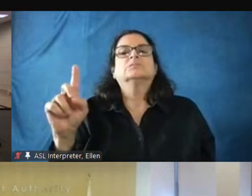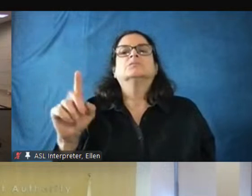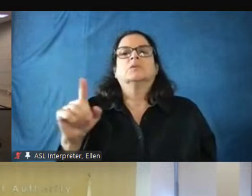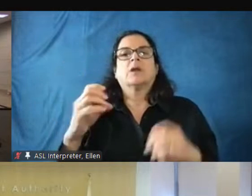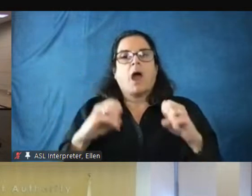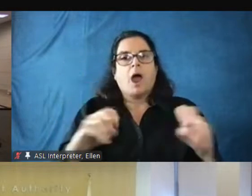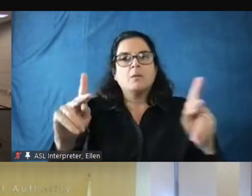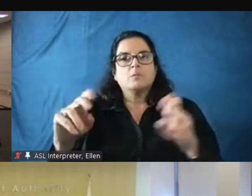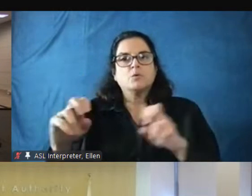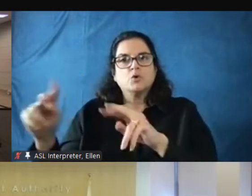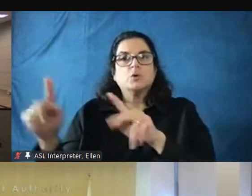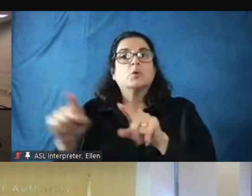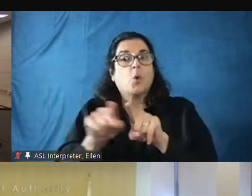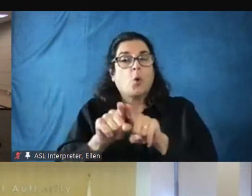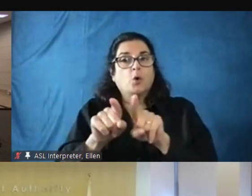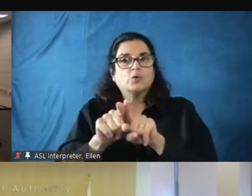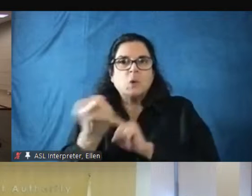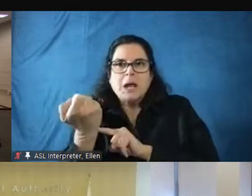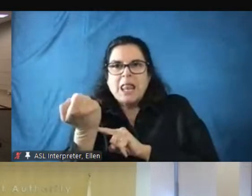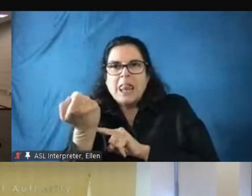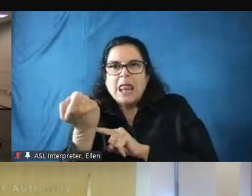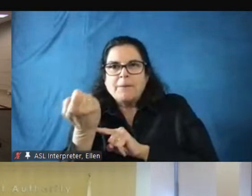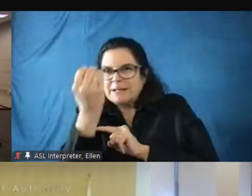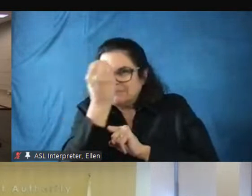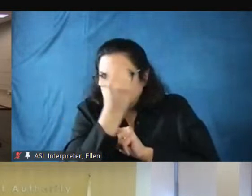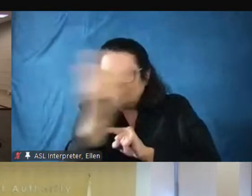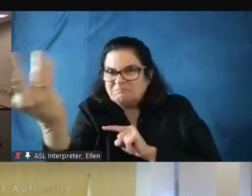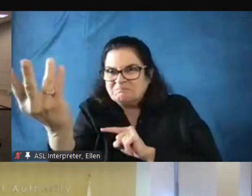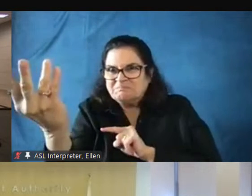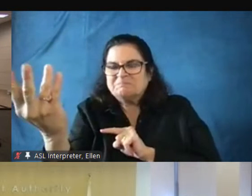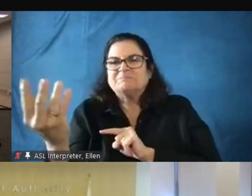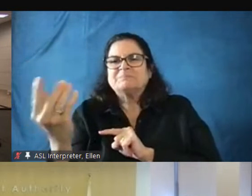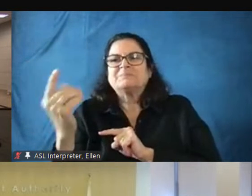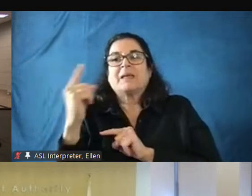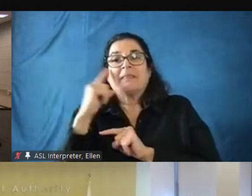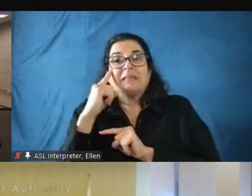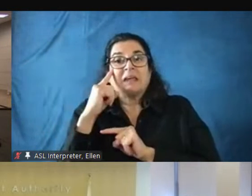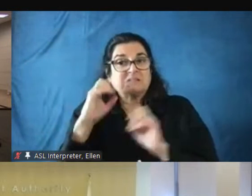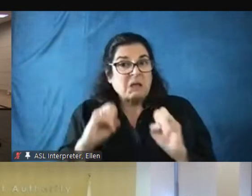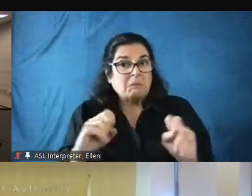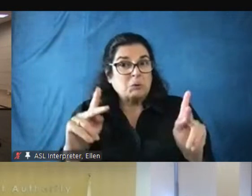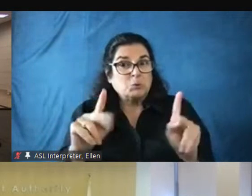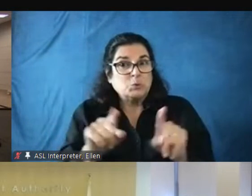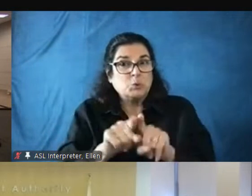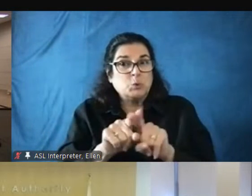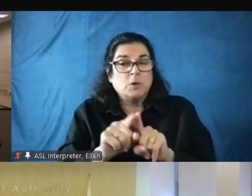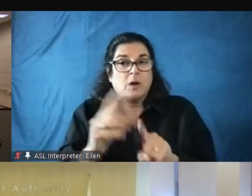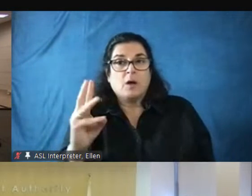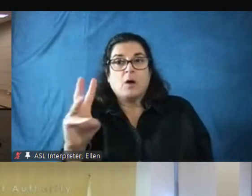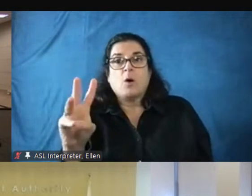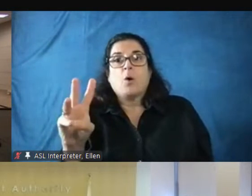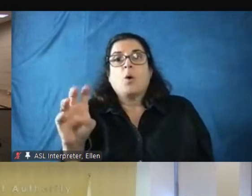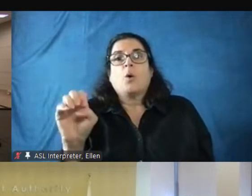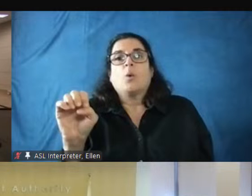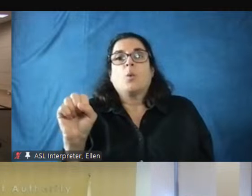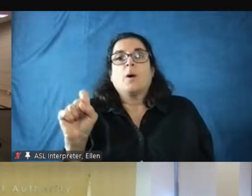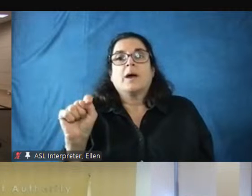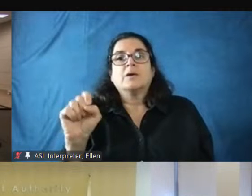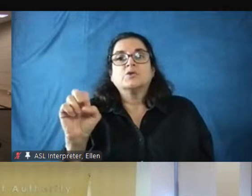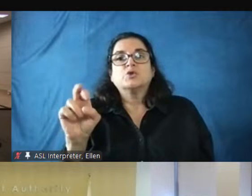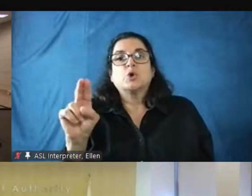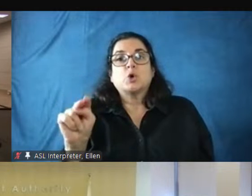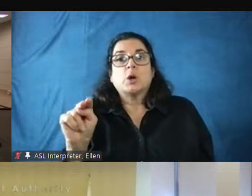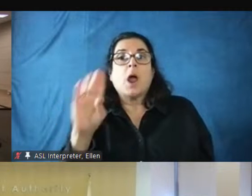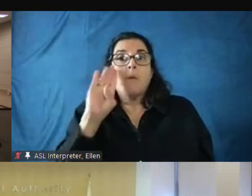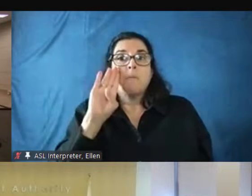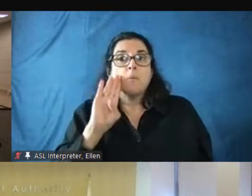a tiny little detail, but I think there's an opportunity here as well. On the western brown line stop